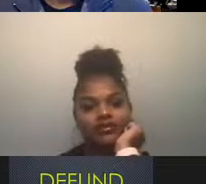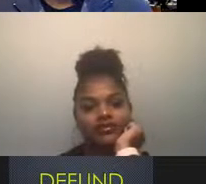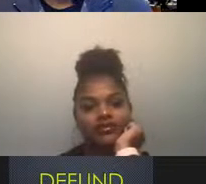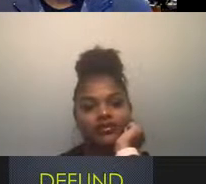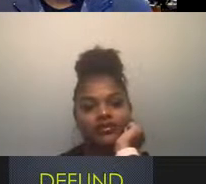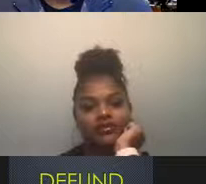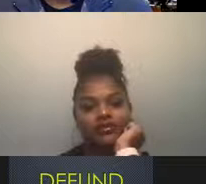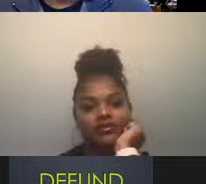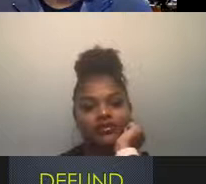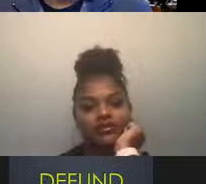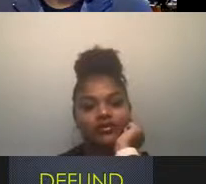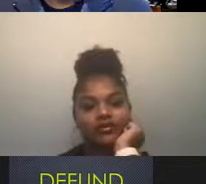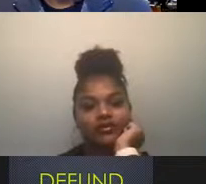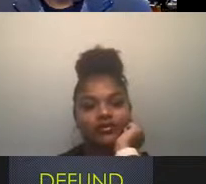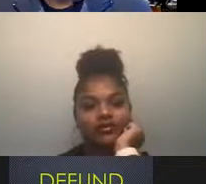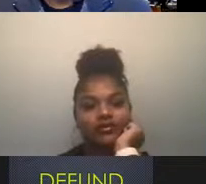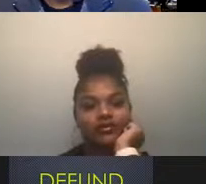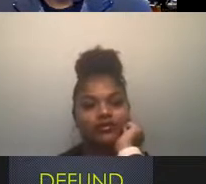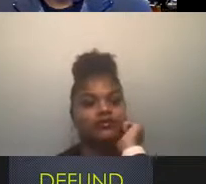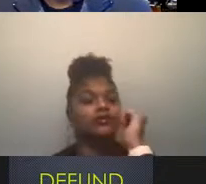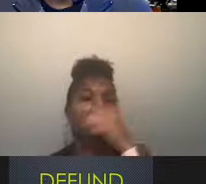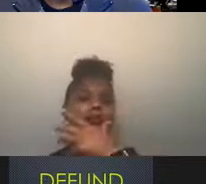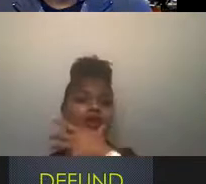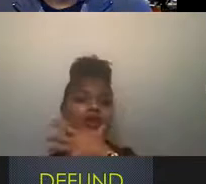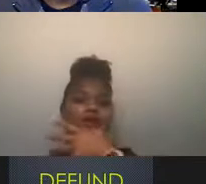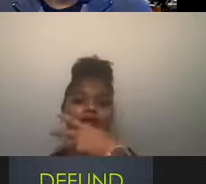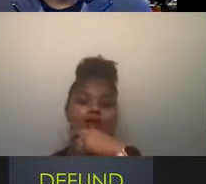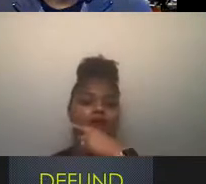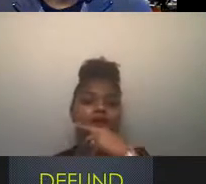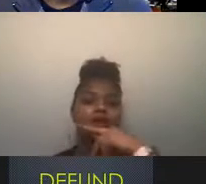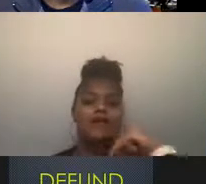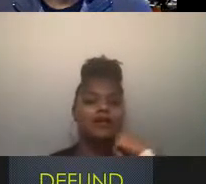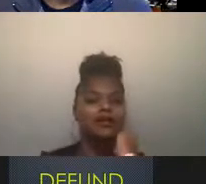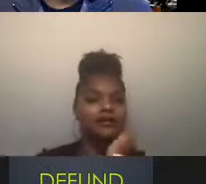I can start. HGS 2.0 really helped